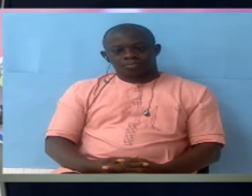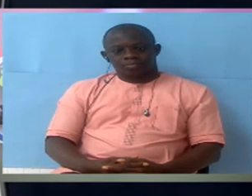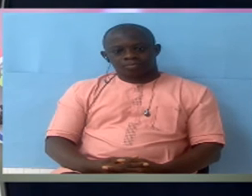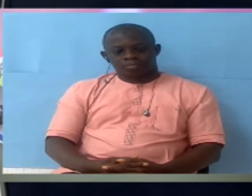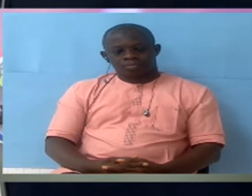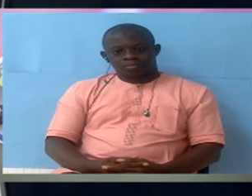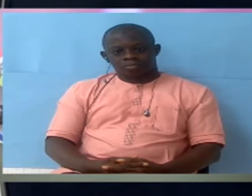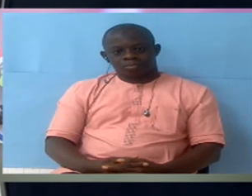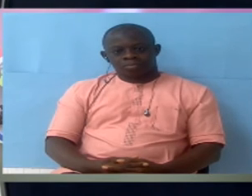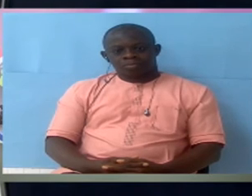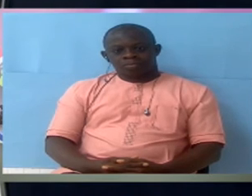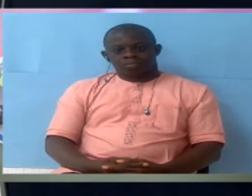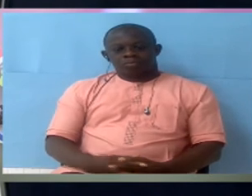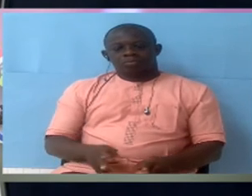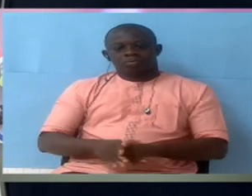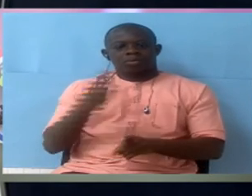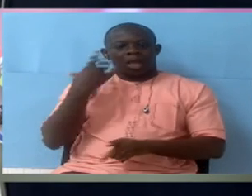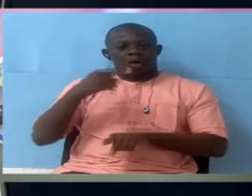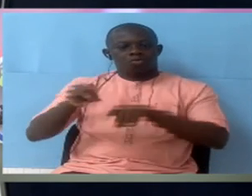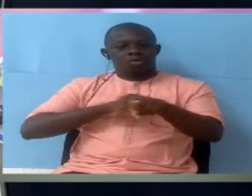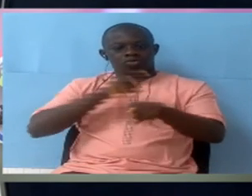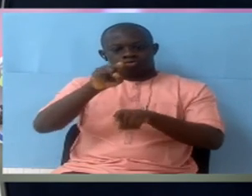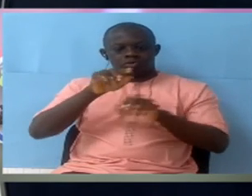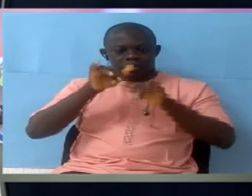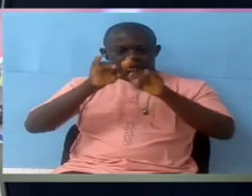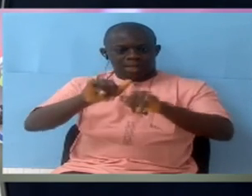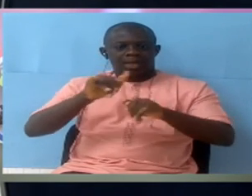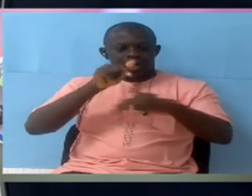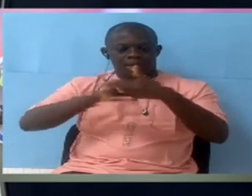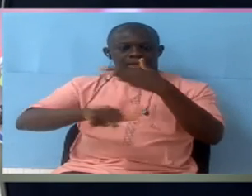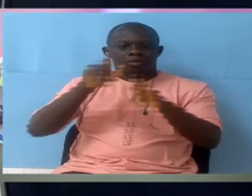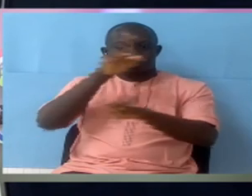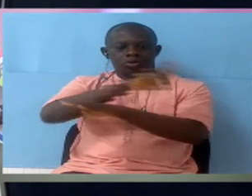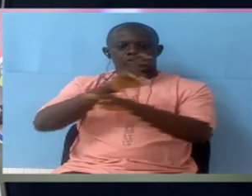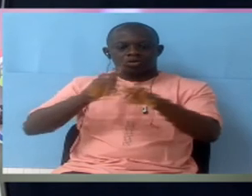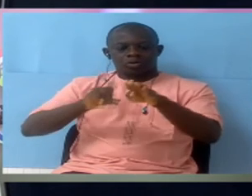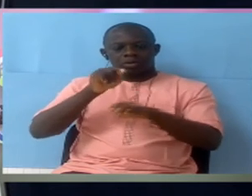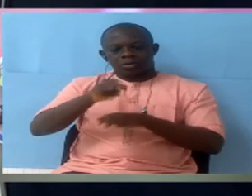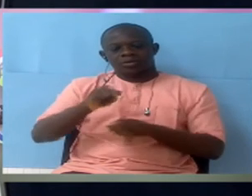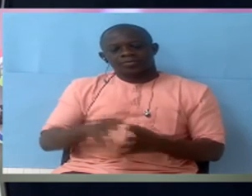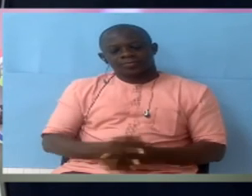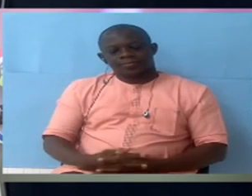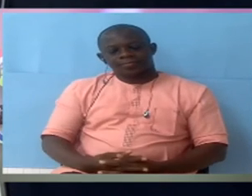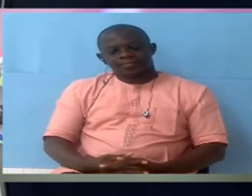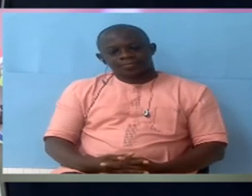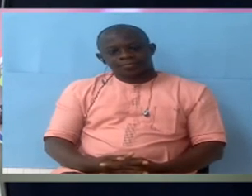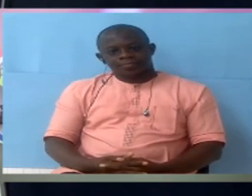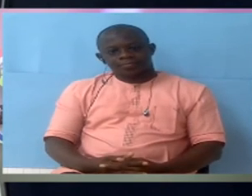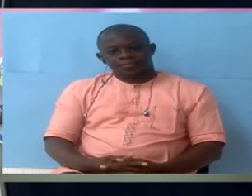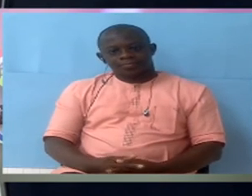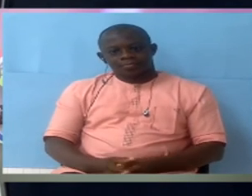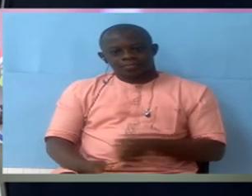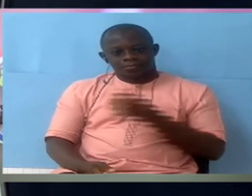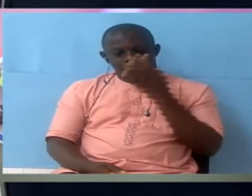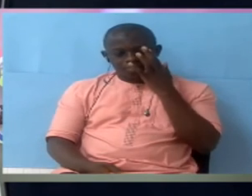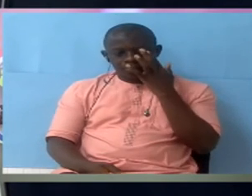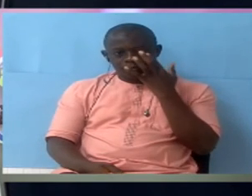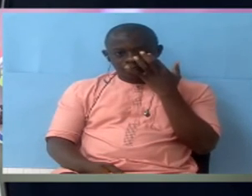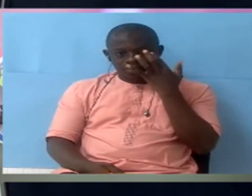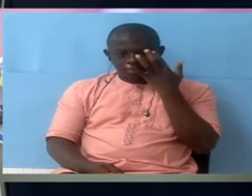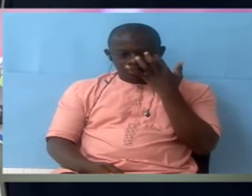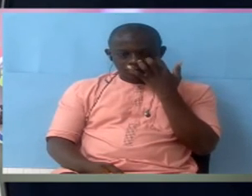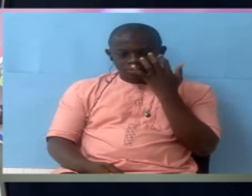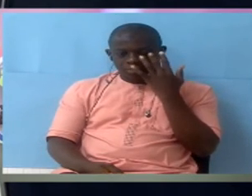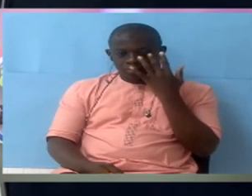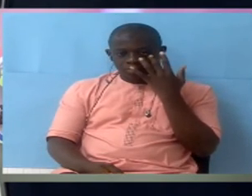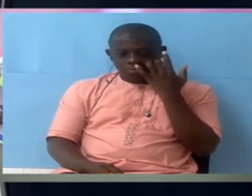battalion. How long did you serve in that position? Ci diru waxtu ñata waxtu nga def ci